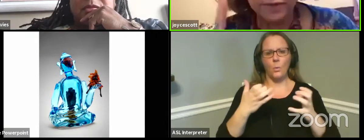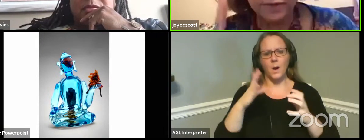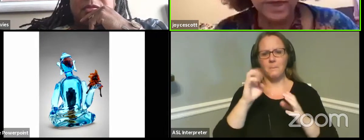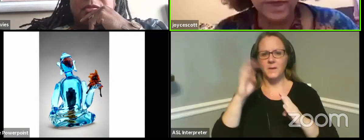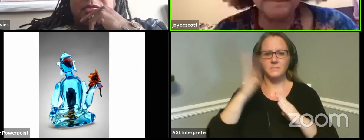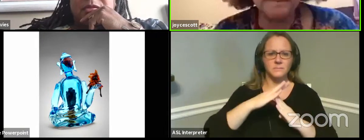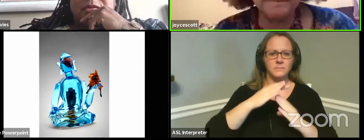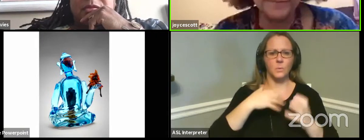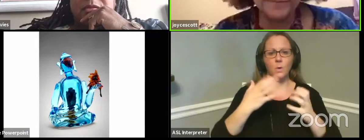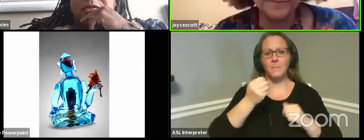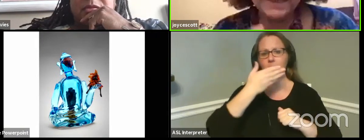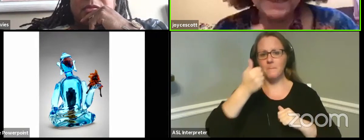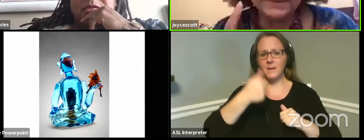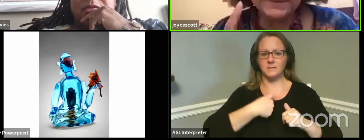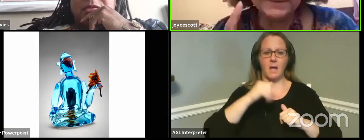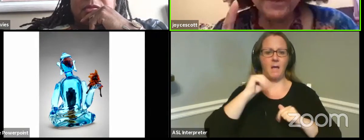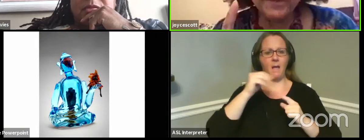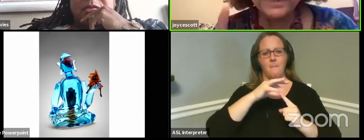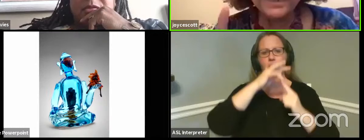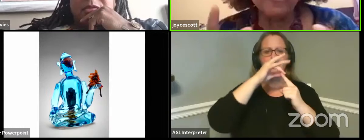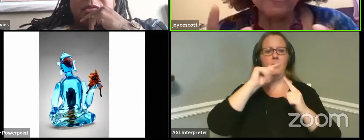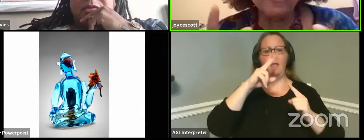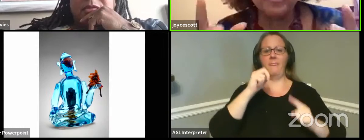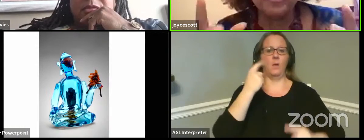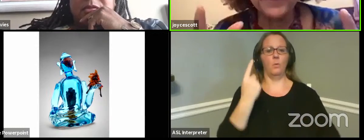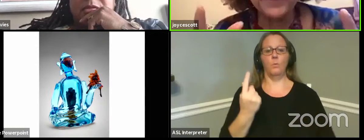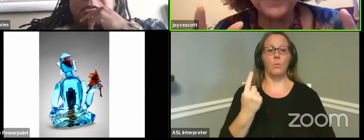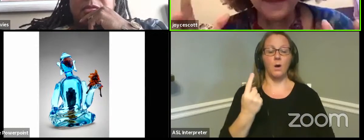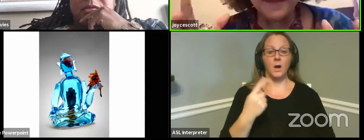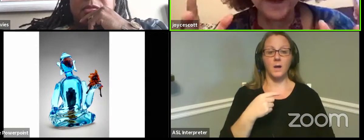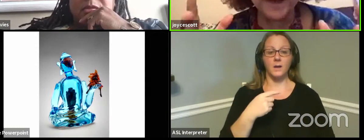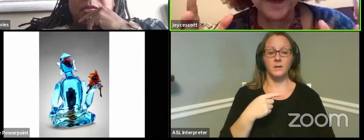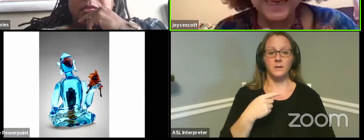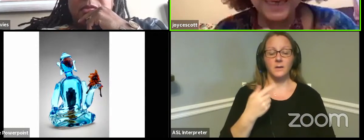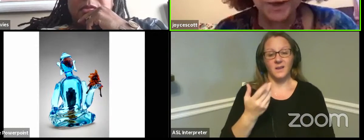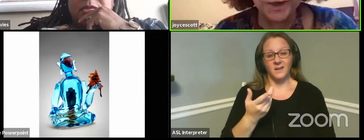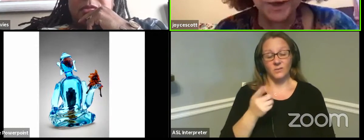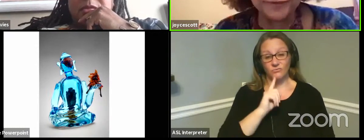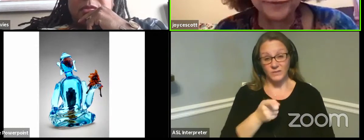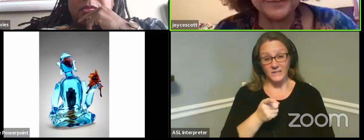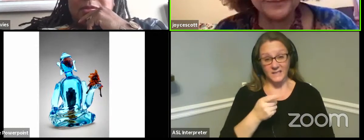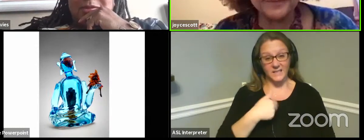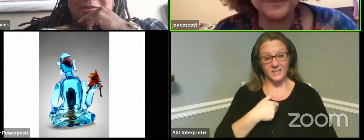be the one, that really isn't just because I have a giant ego.